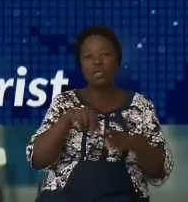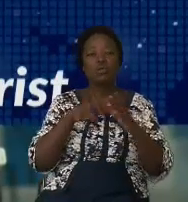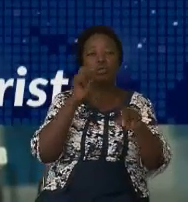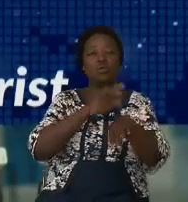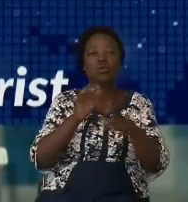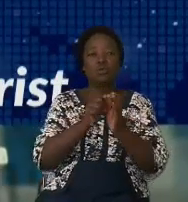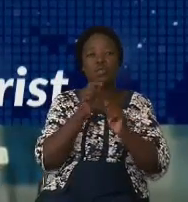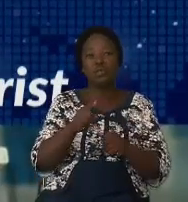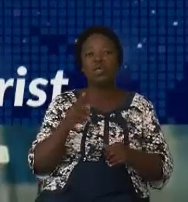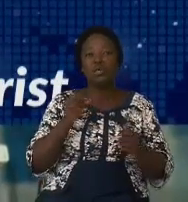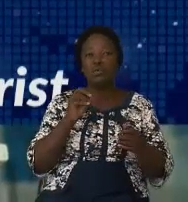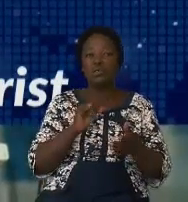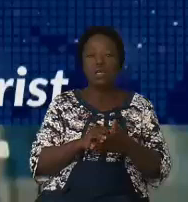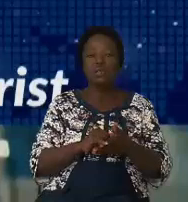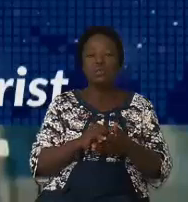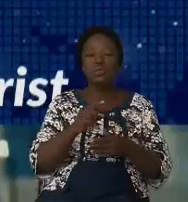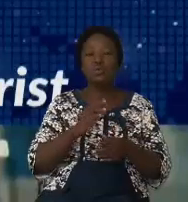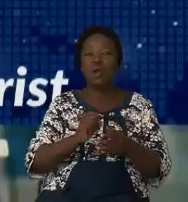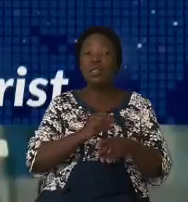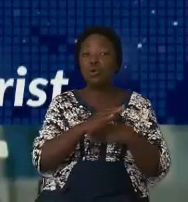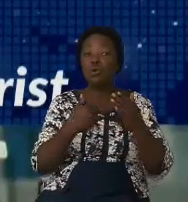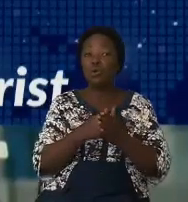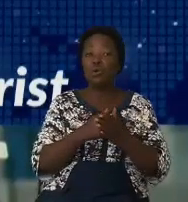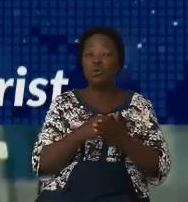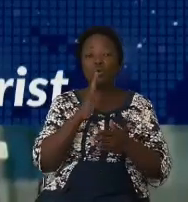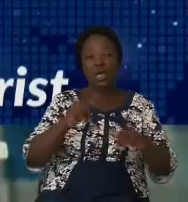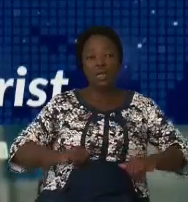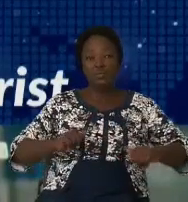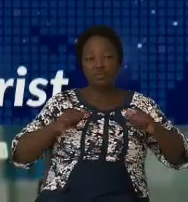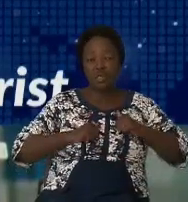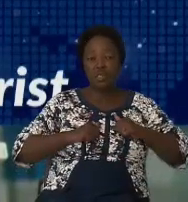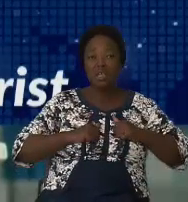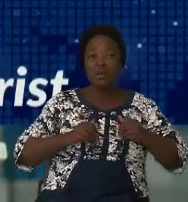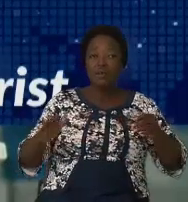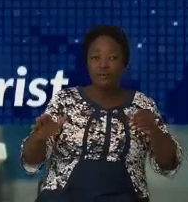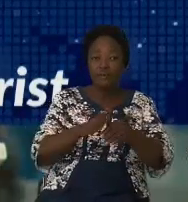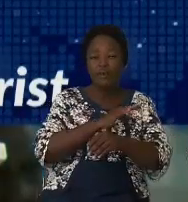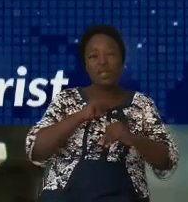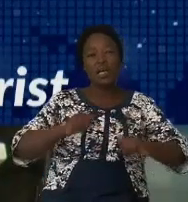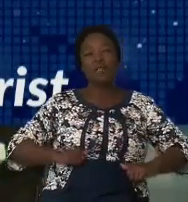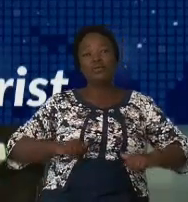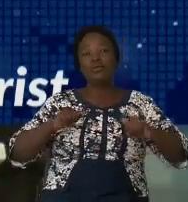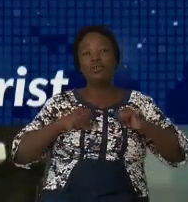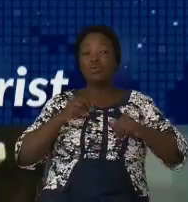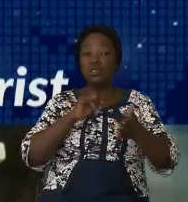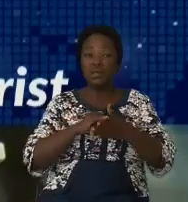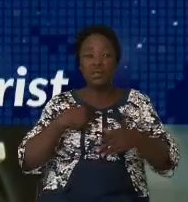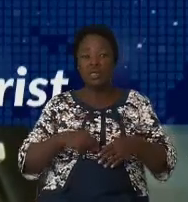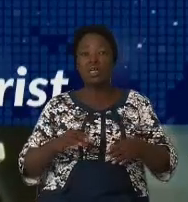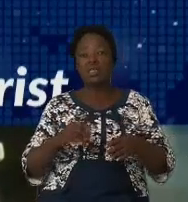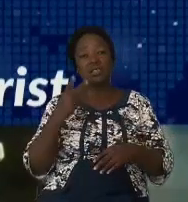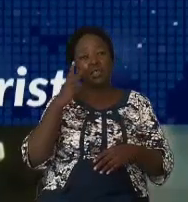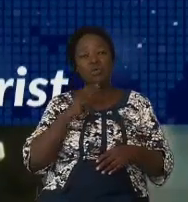We want to be in touch with you. Please give us your name and other details on how we can contact you. And if you are